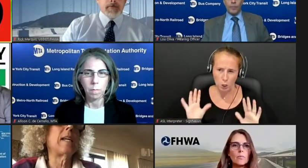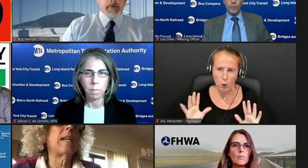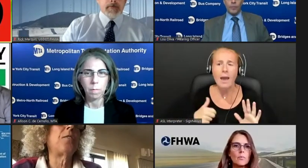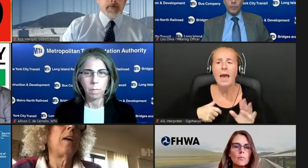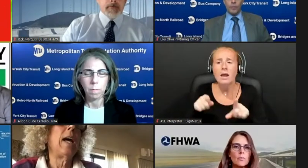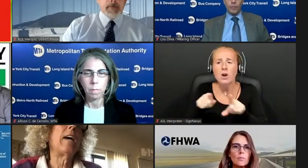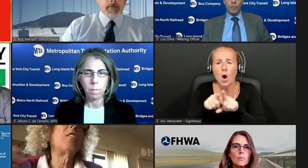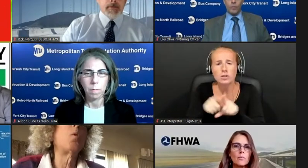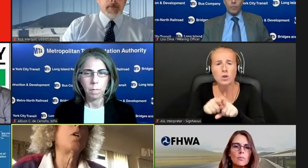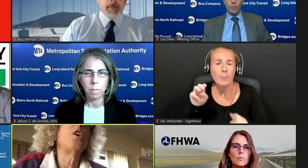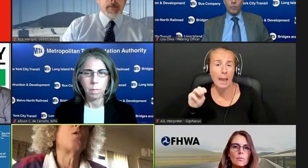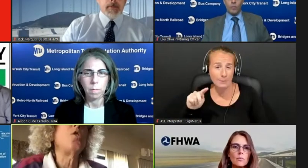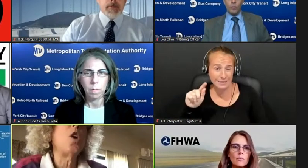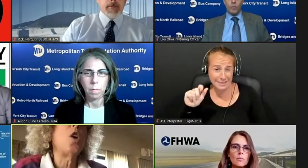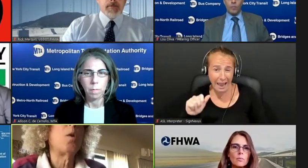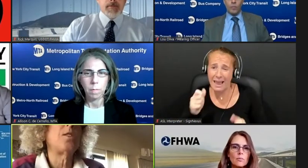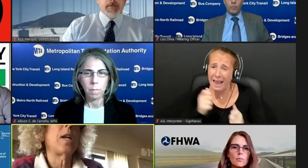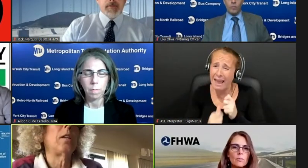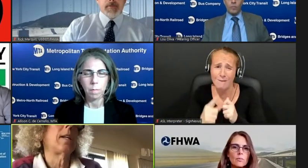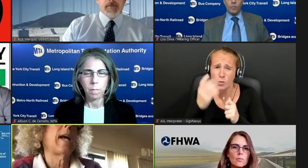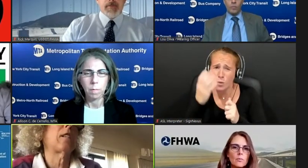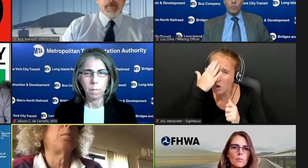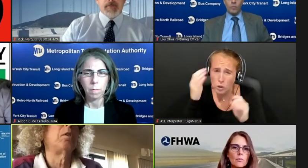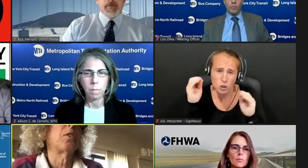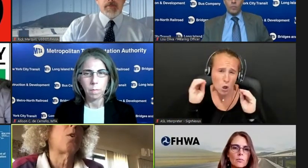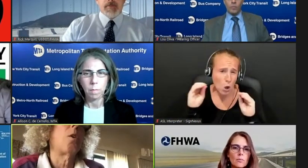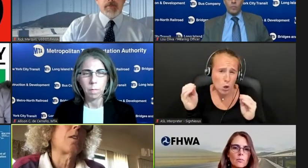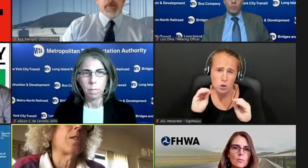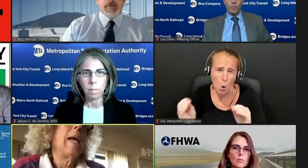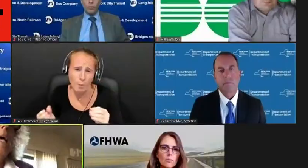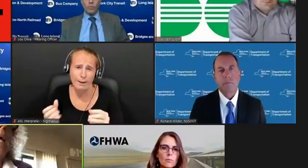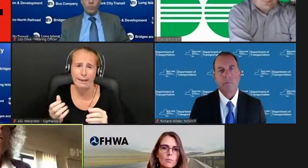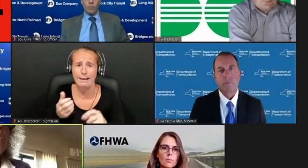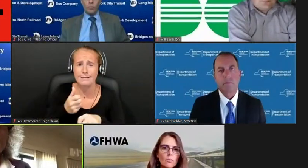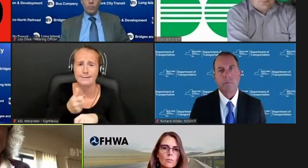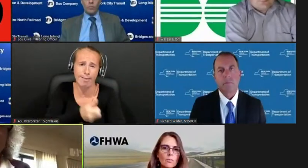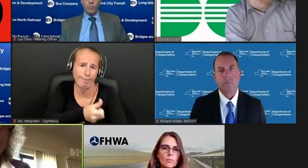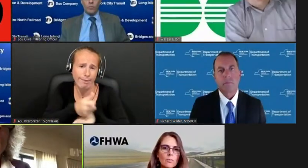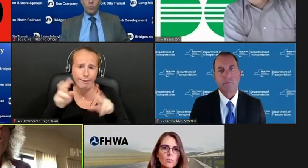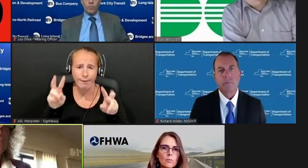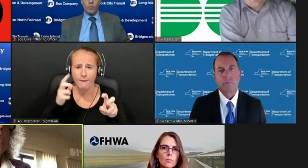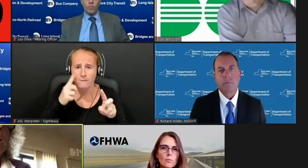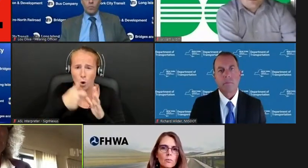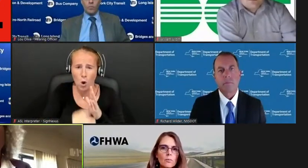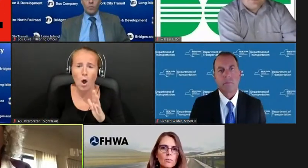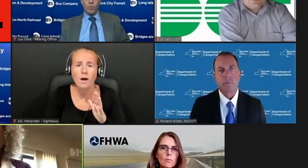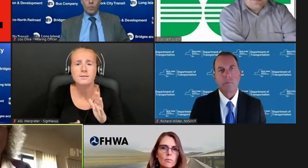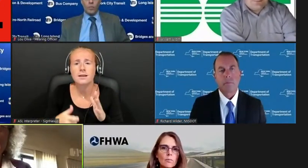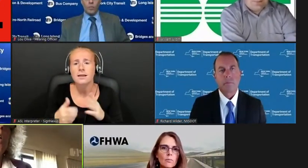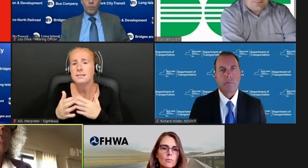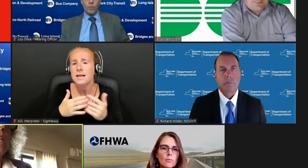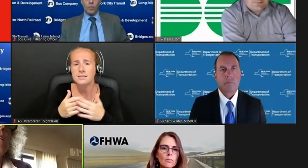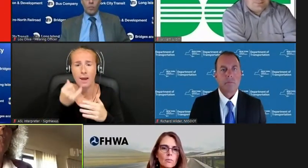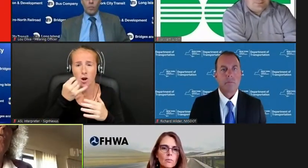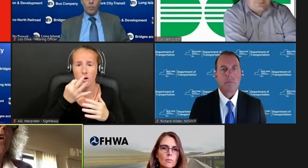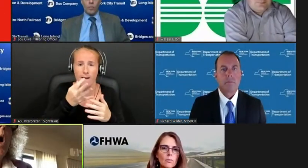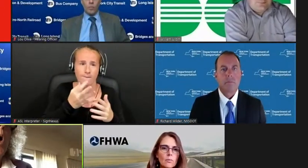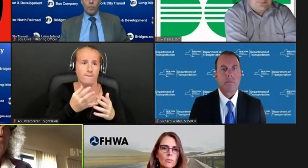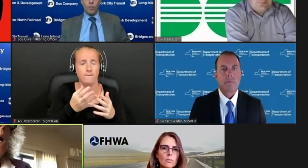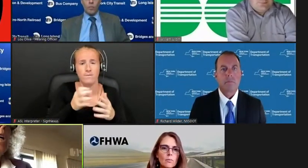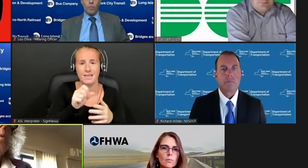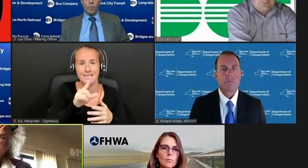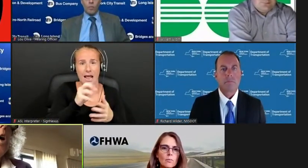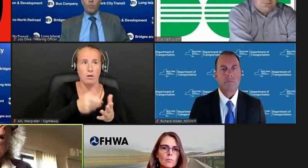the MTA itself everyone knows no one is held accountable for costs anywhere from the overblown salaries to the work itself